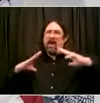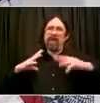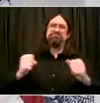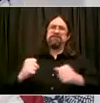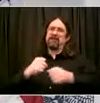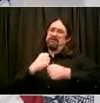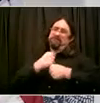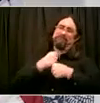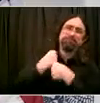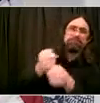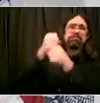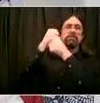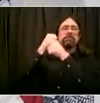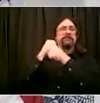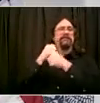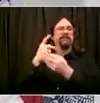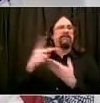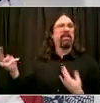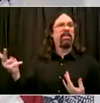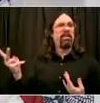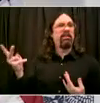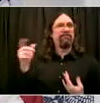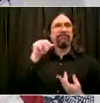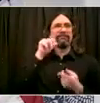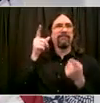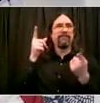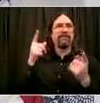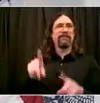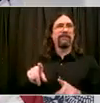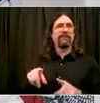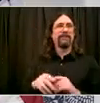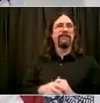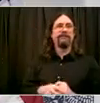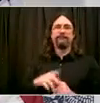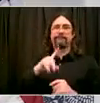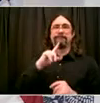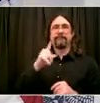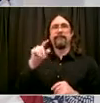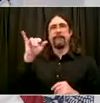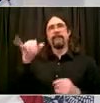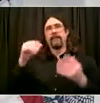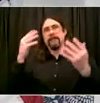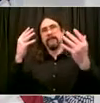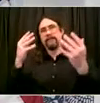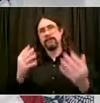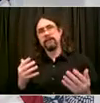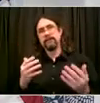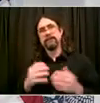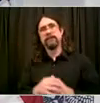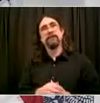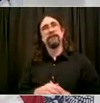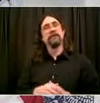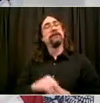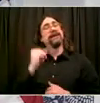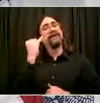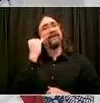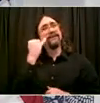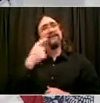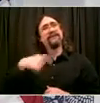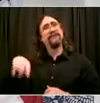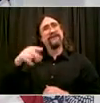If we had had the kind of supply of vaccine we needed, we'd be having an entirely different discussion because right now hundreds of thousands more New Yorkers would